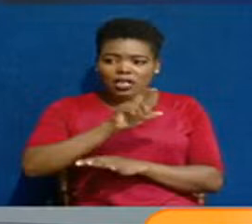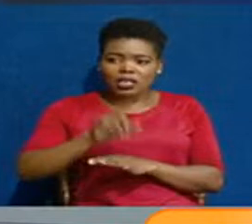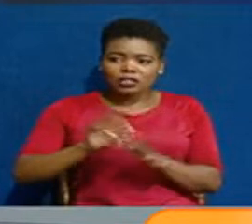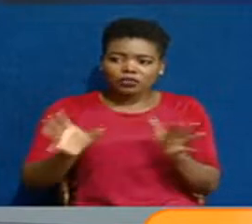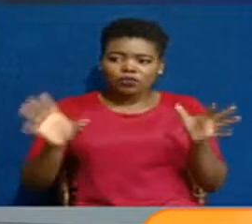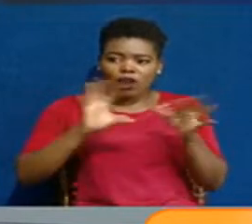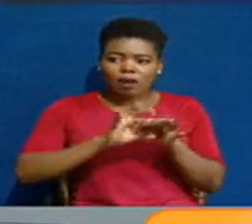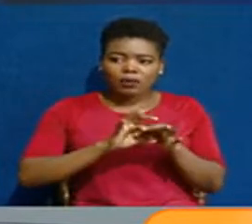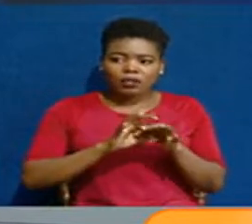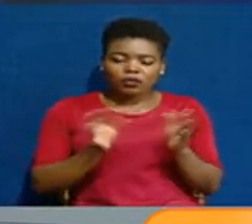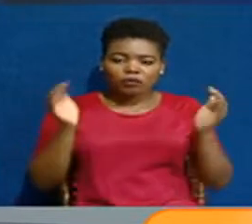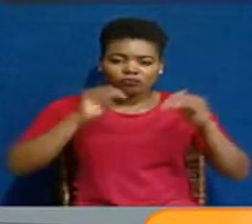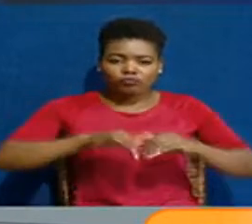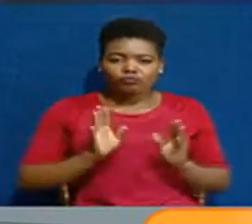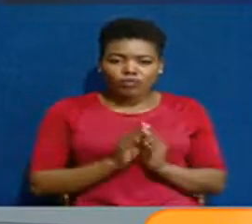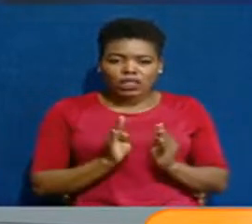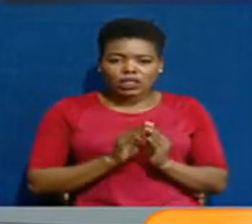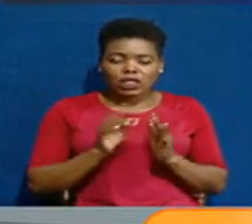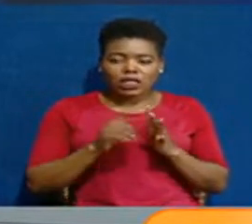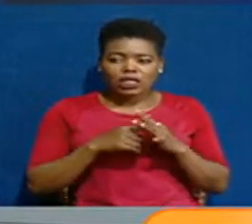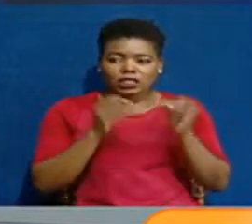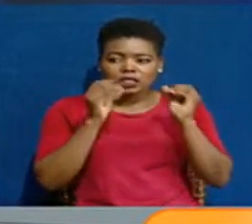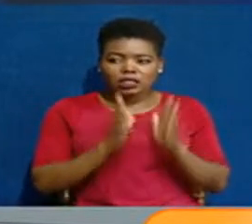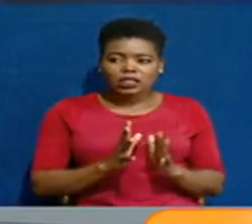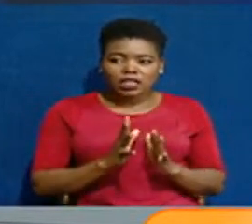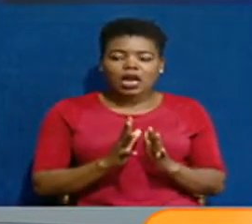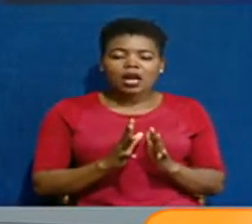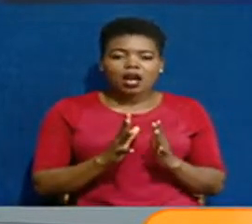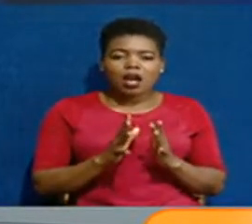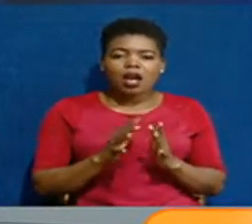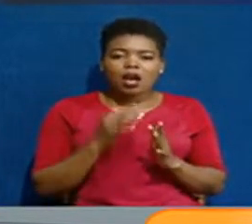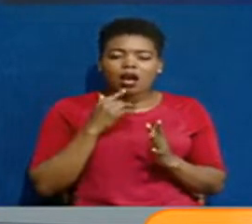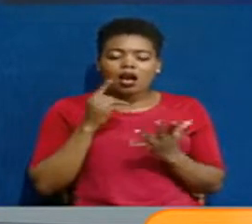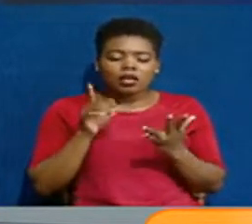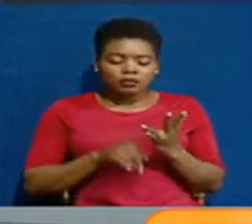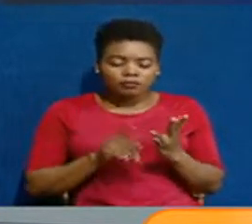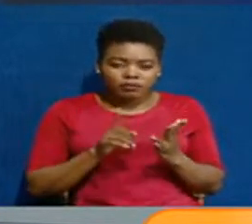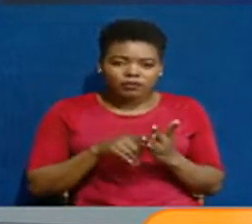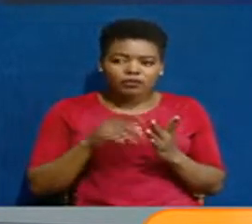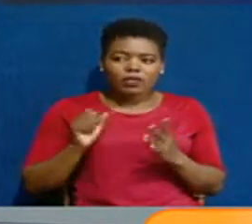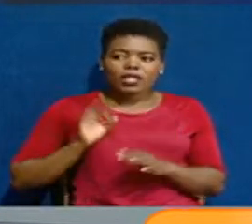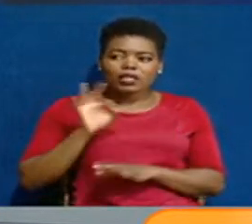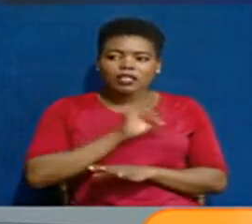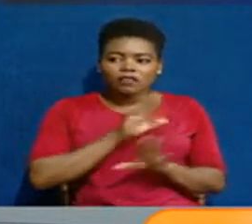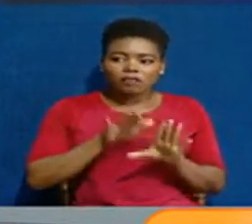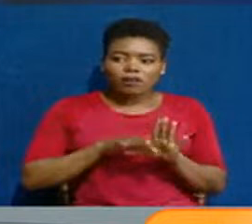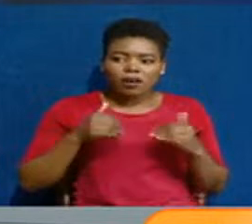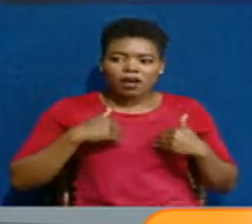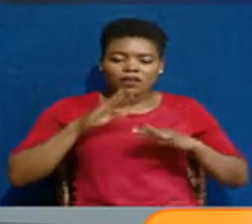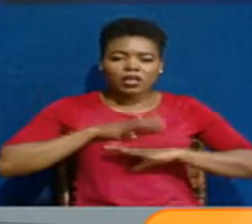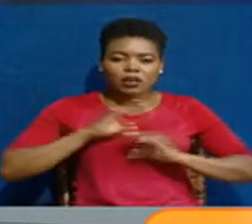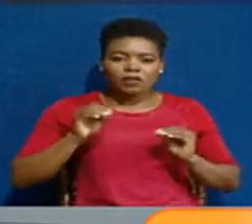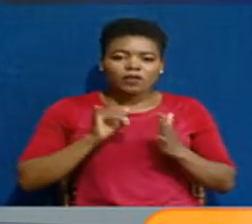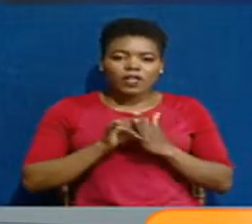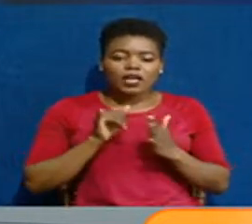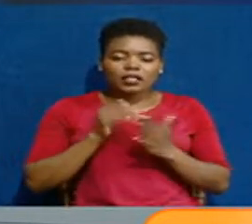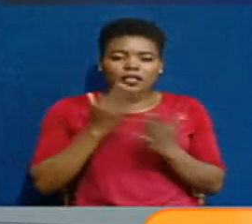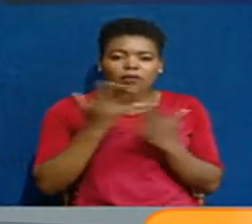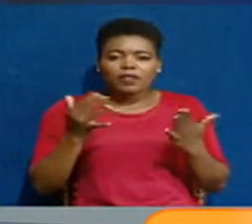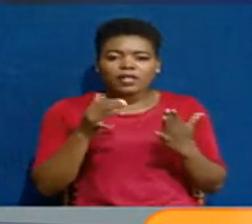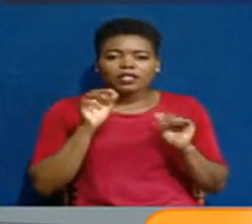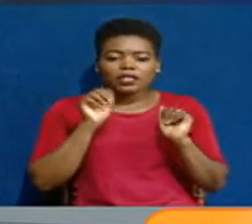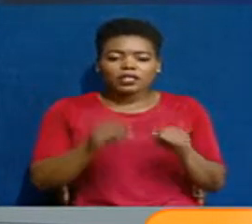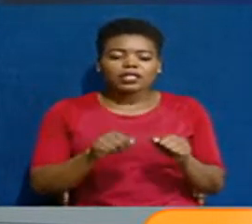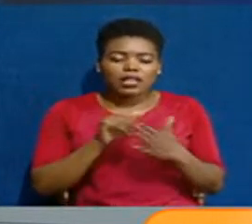Symposium. Aging infrastructure and a lack of professional workforce are some of the factors that continue to deter the attainment